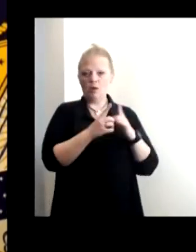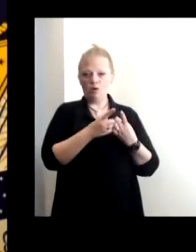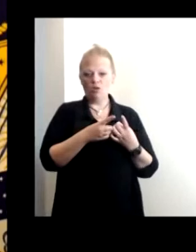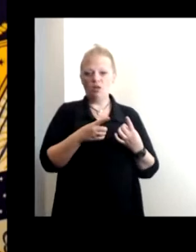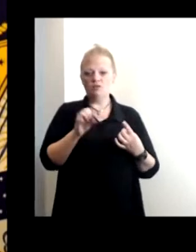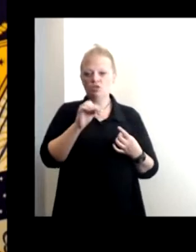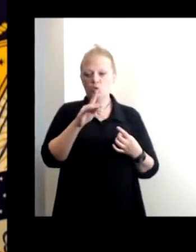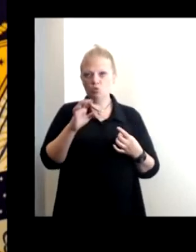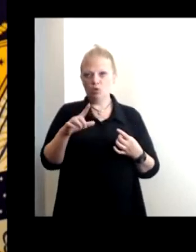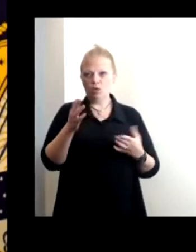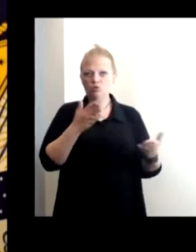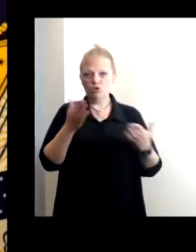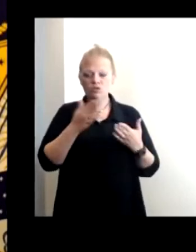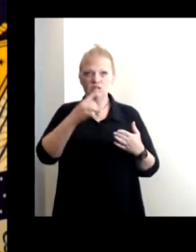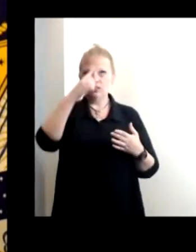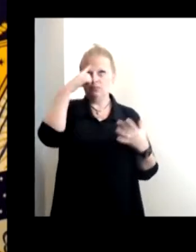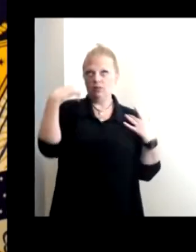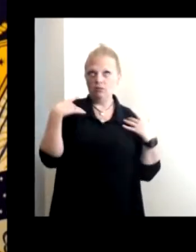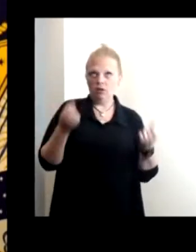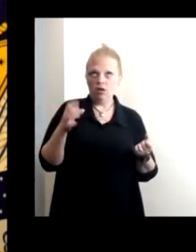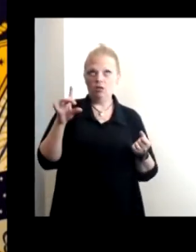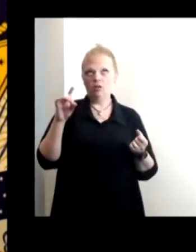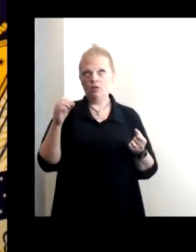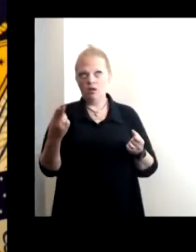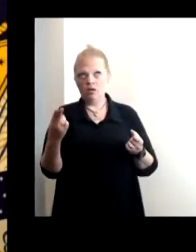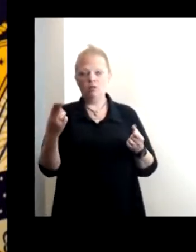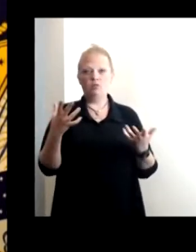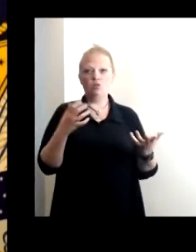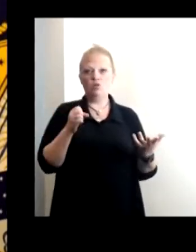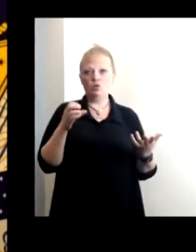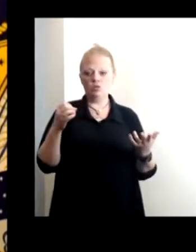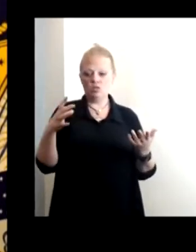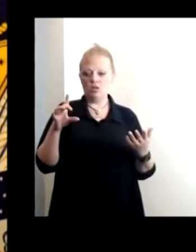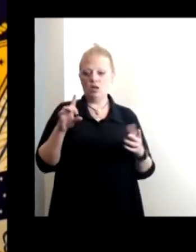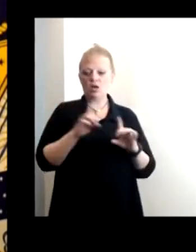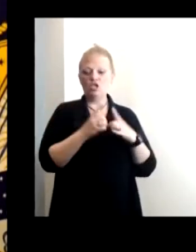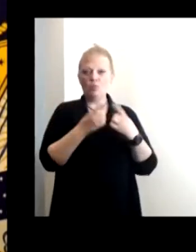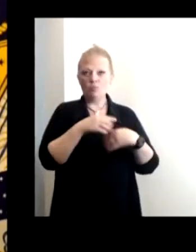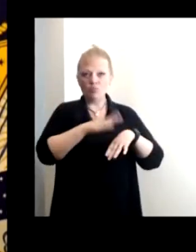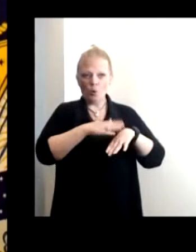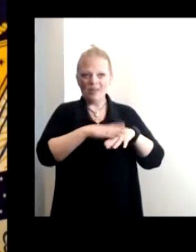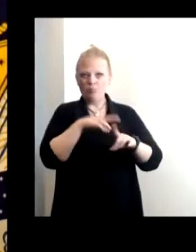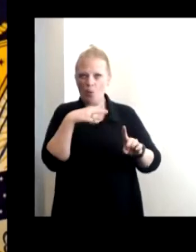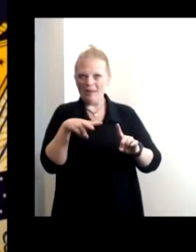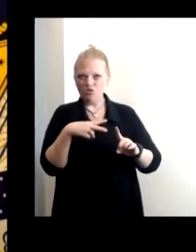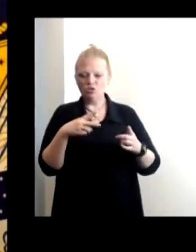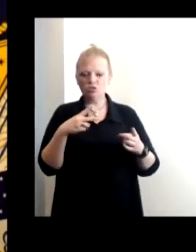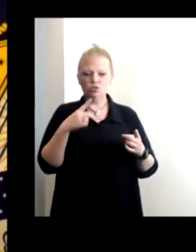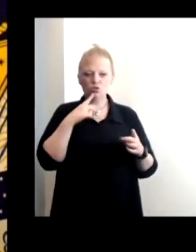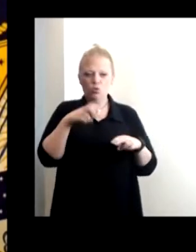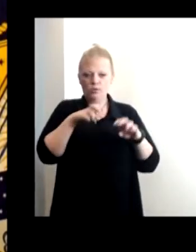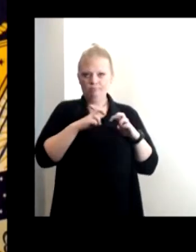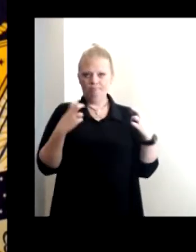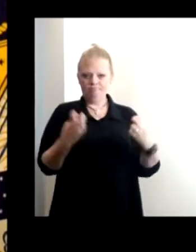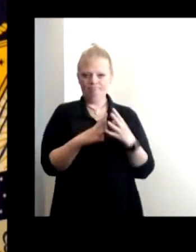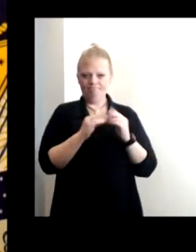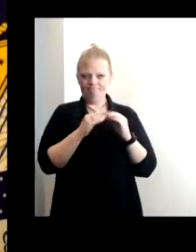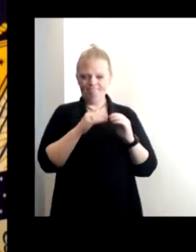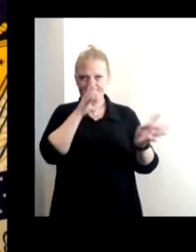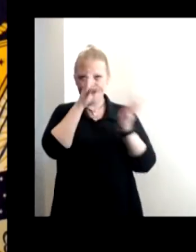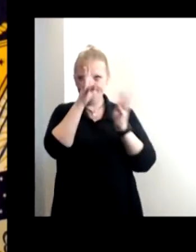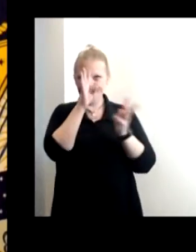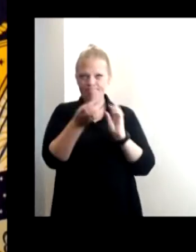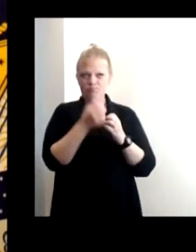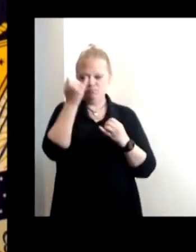our Department of Mental Health, our Department of Health, our Department of Probation. So we're sitting down to come up with potentially more ideas to reduce